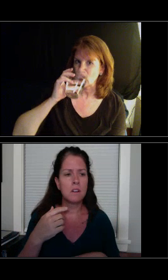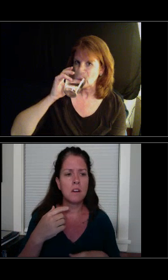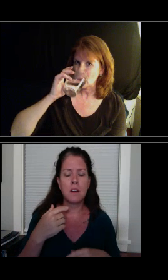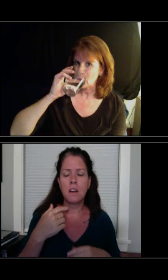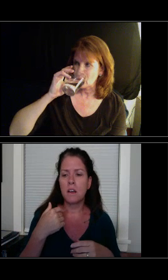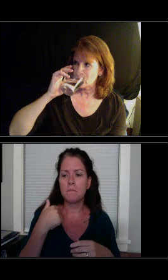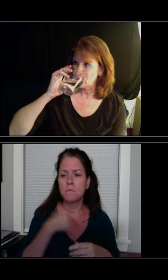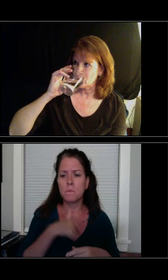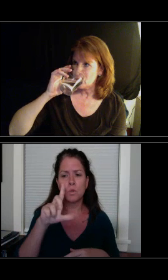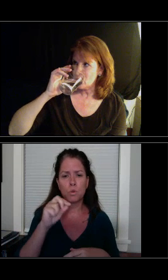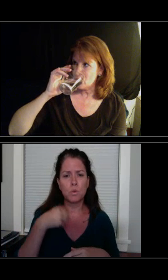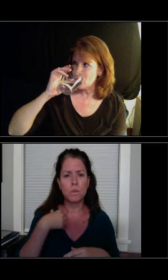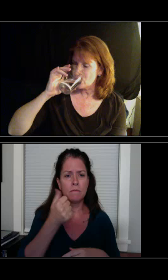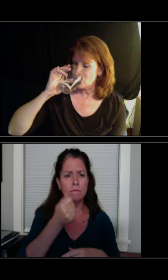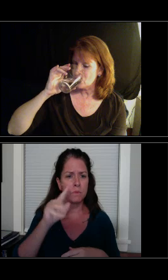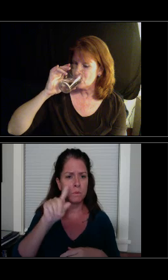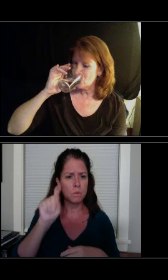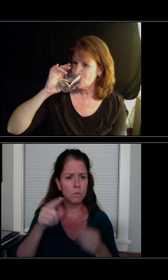some question and response.